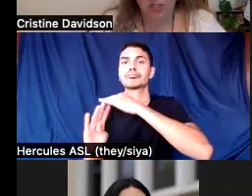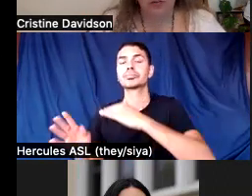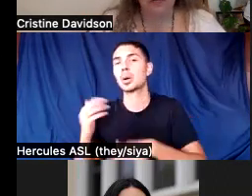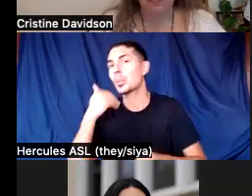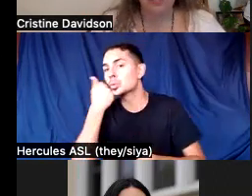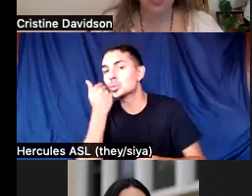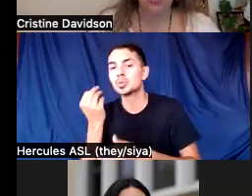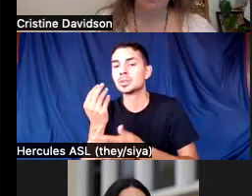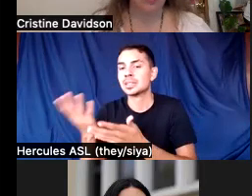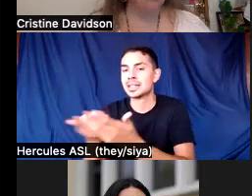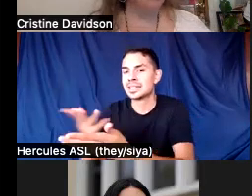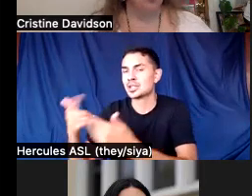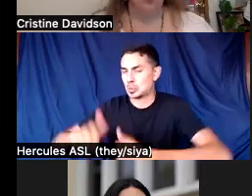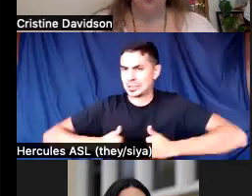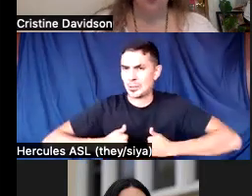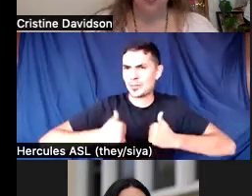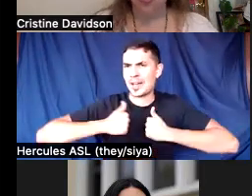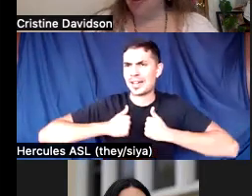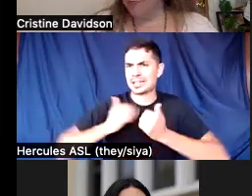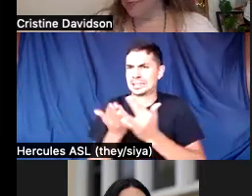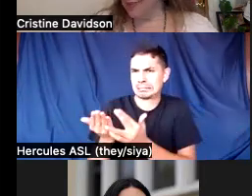dumping a bunch of information about,